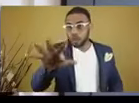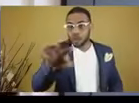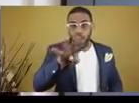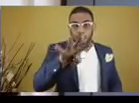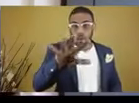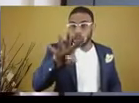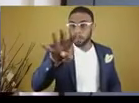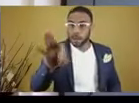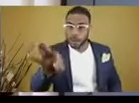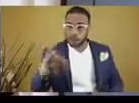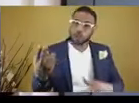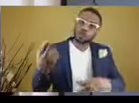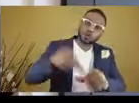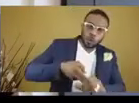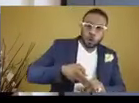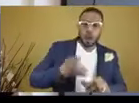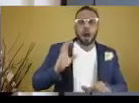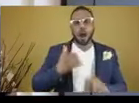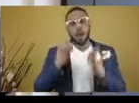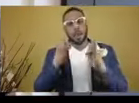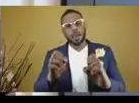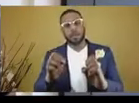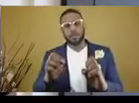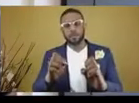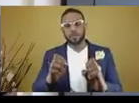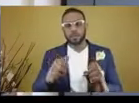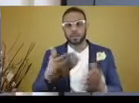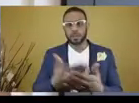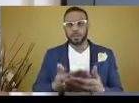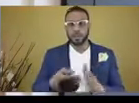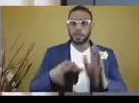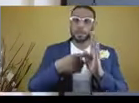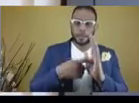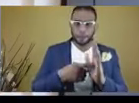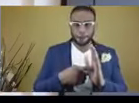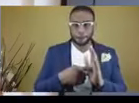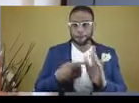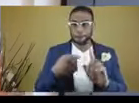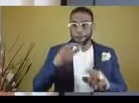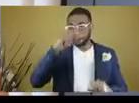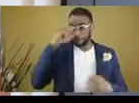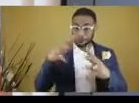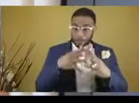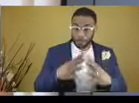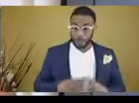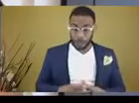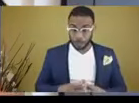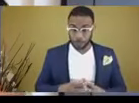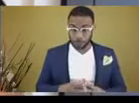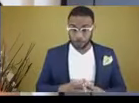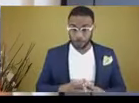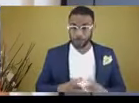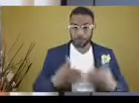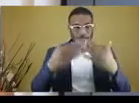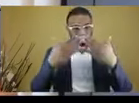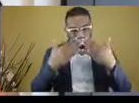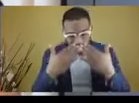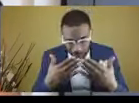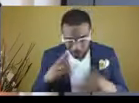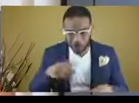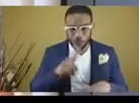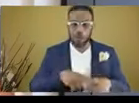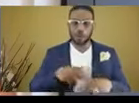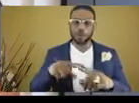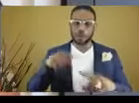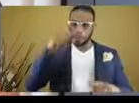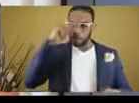510-405-4549 to join our efforts to deliver a mandate from Black America. And thank you, of course, to Black